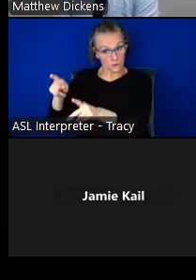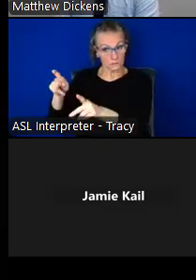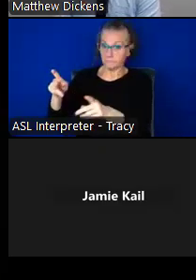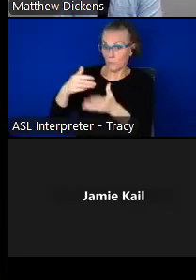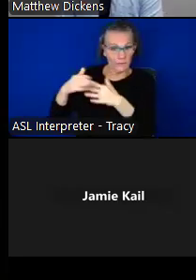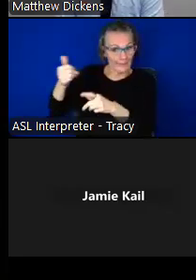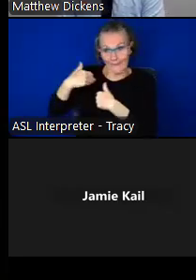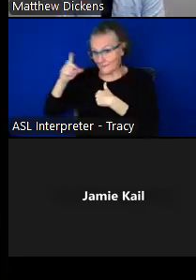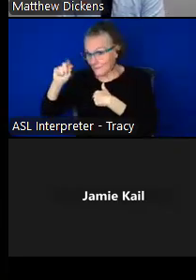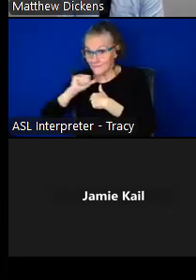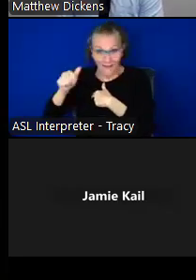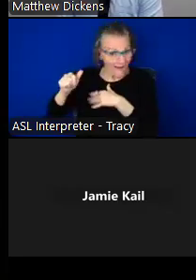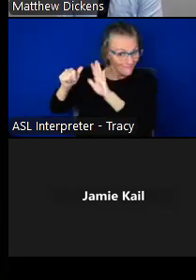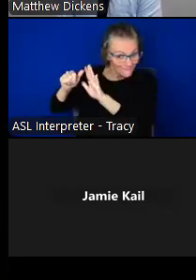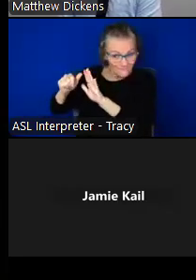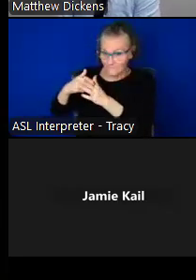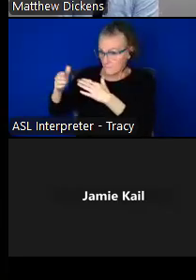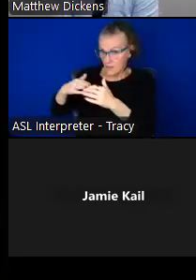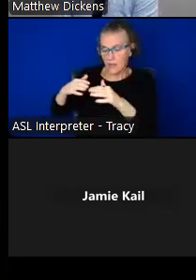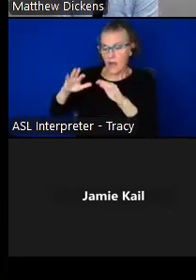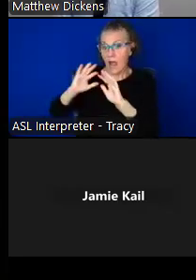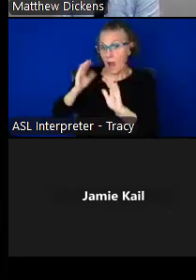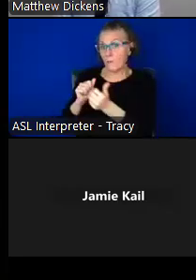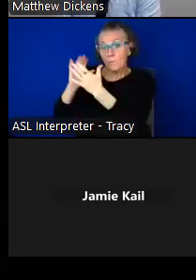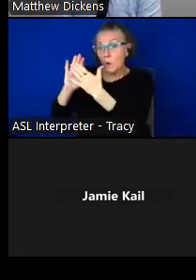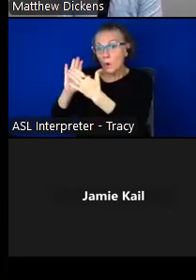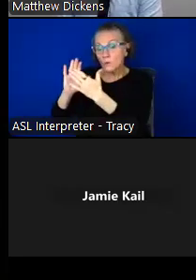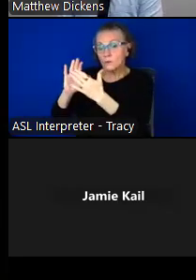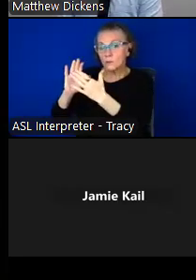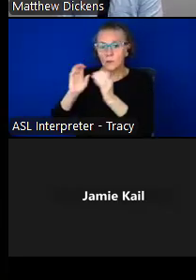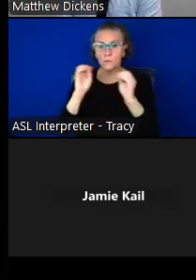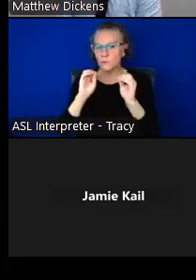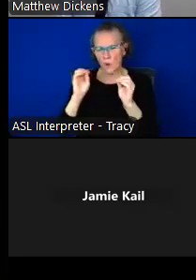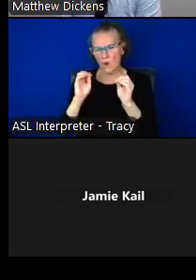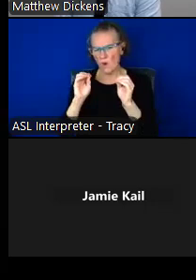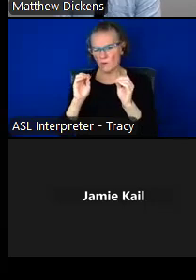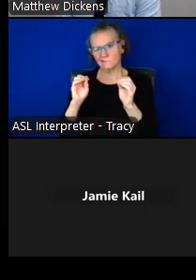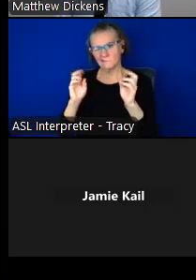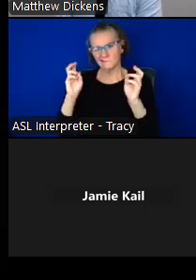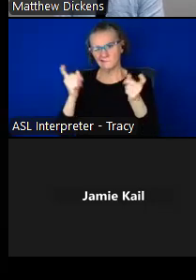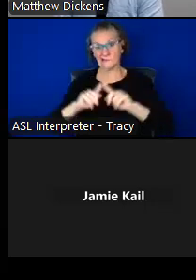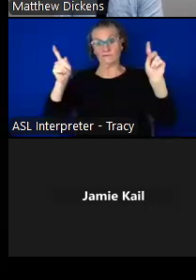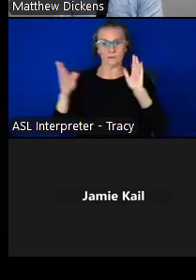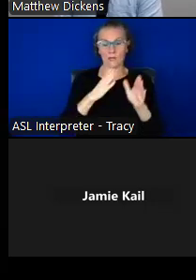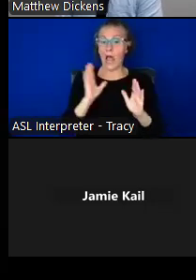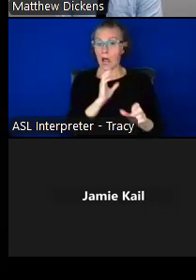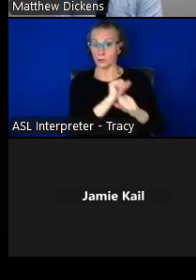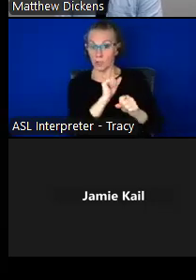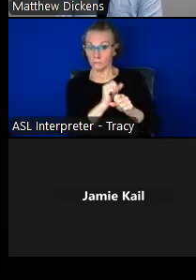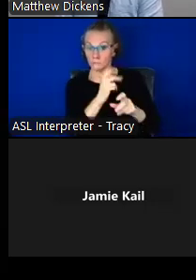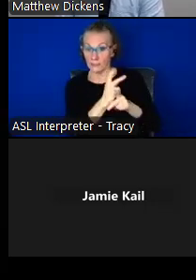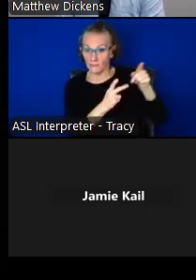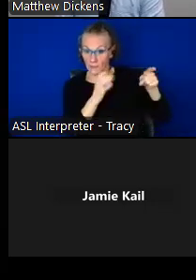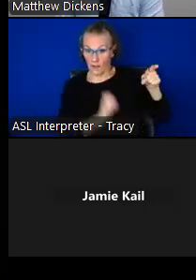doesn't have a disability, there's not a distinction between them. Like our job is to take care of our